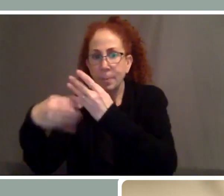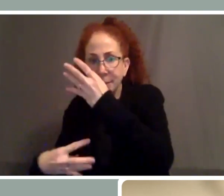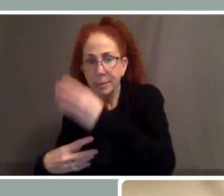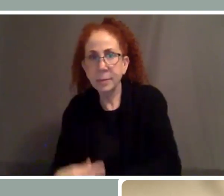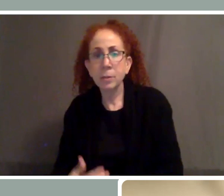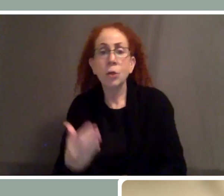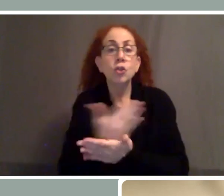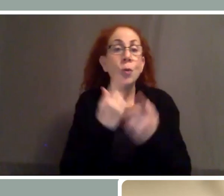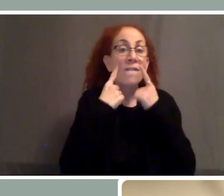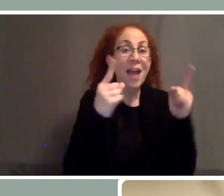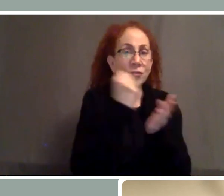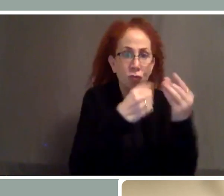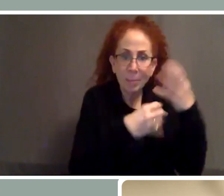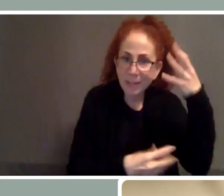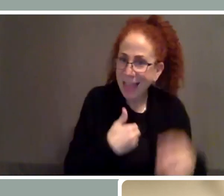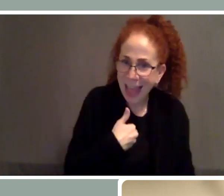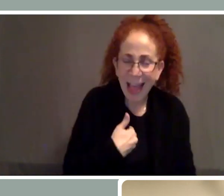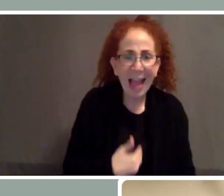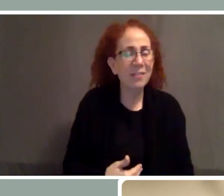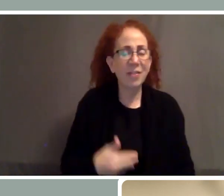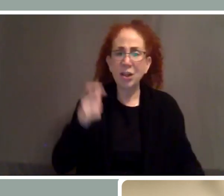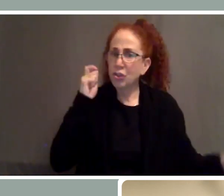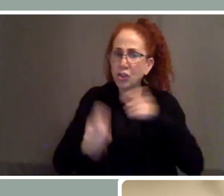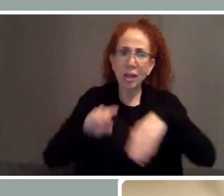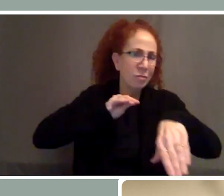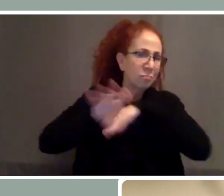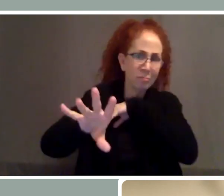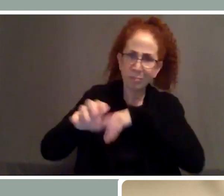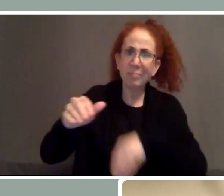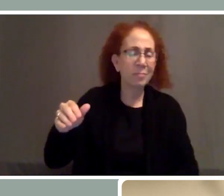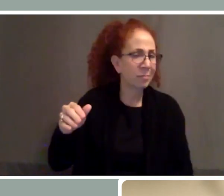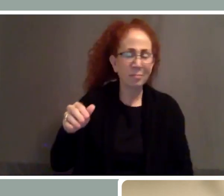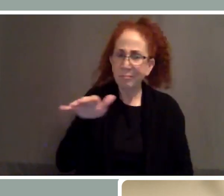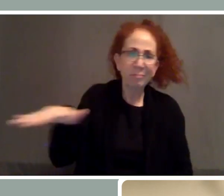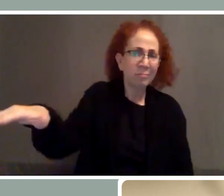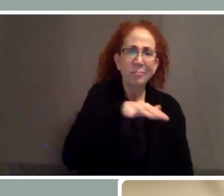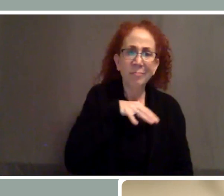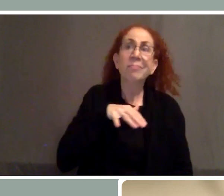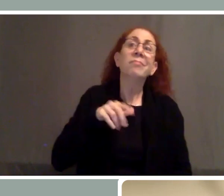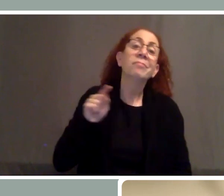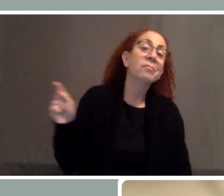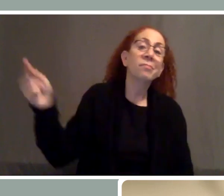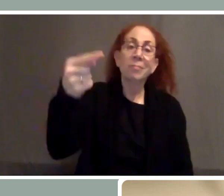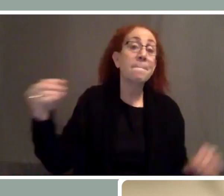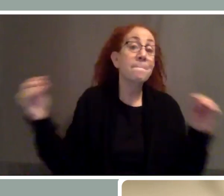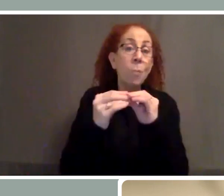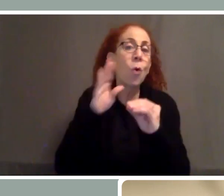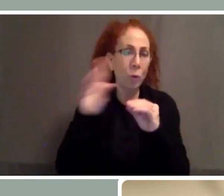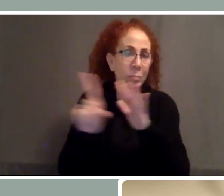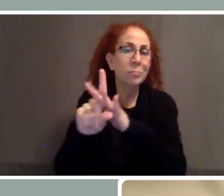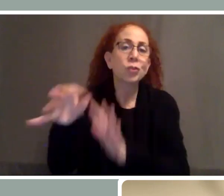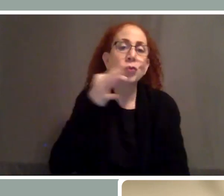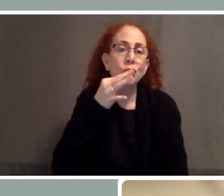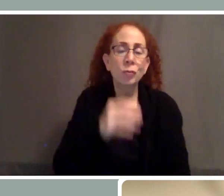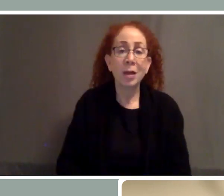effective treatments. They are changing the landscape, and there are a ton more coming behind it. I think one of the things that I've seen